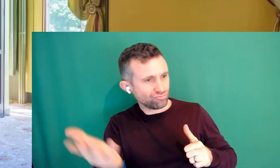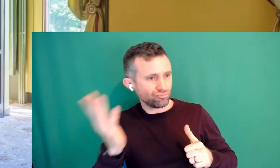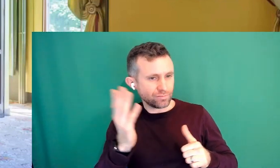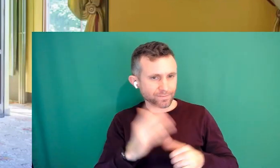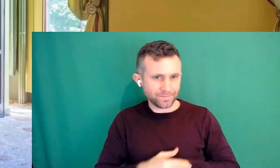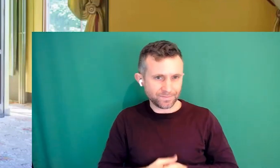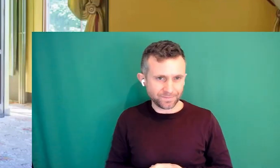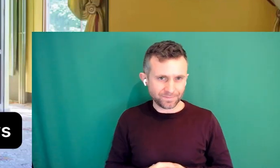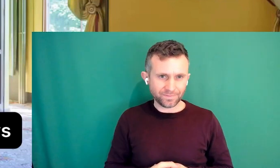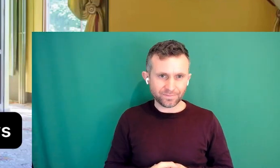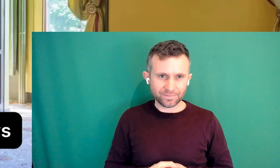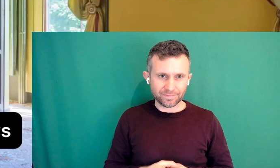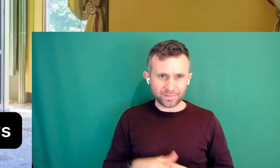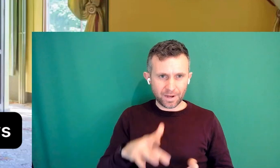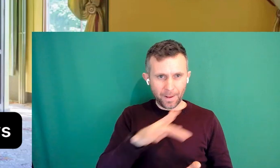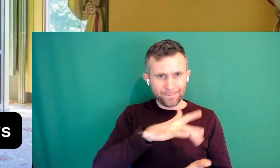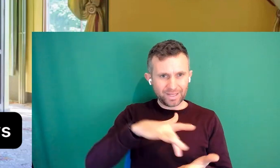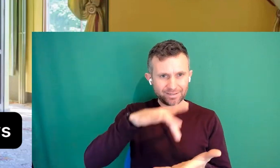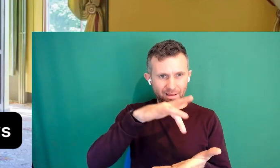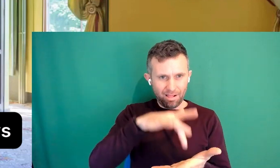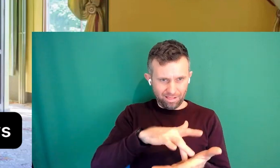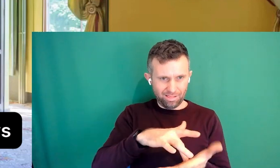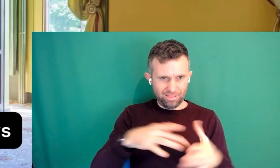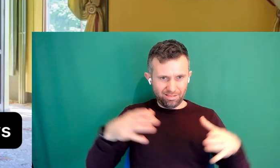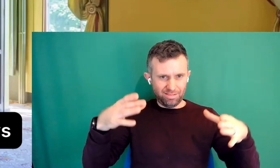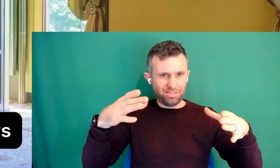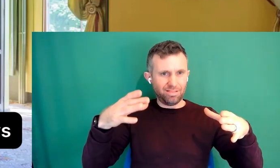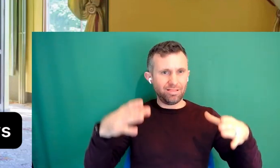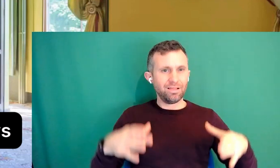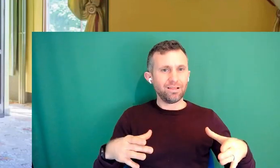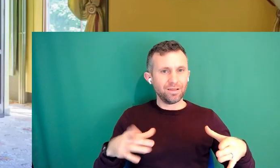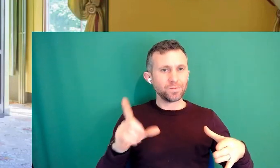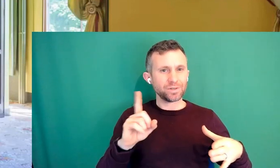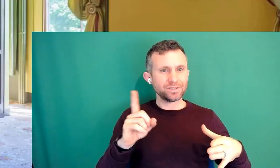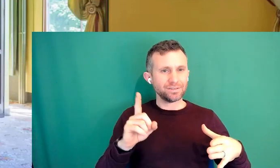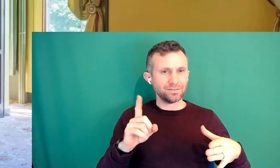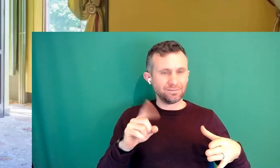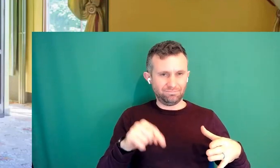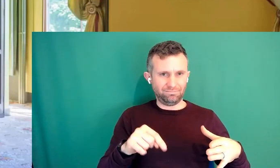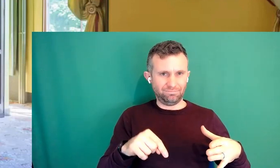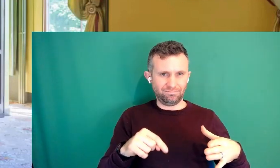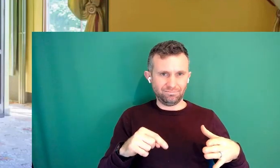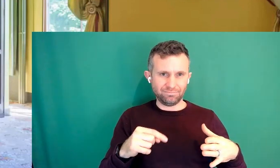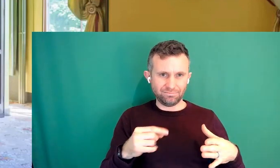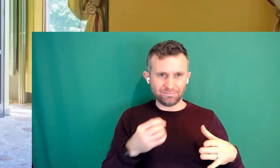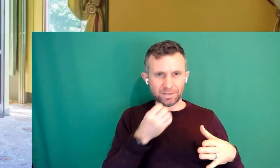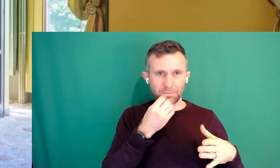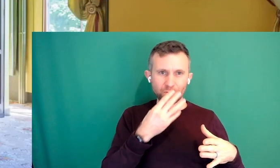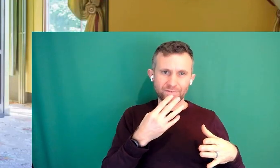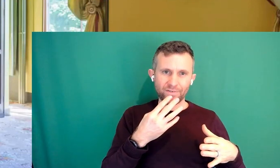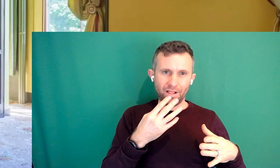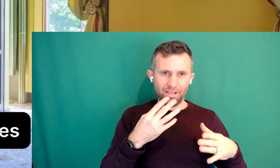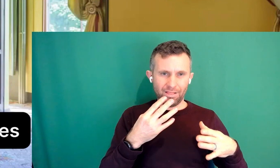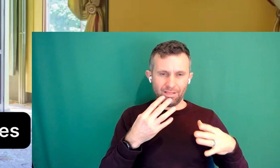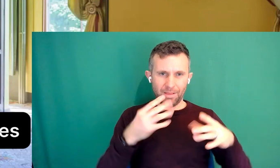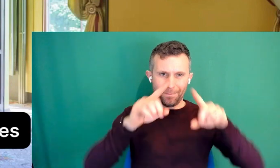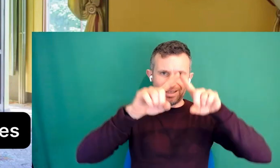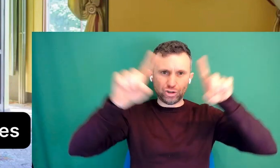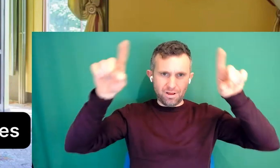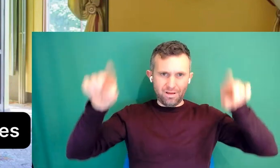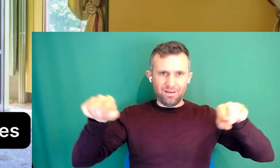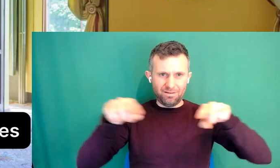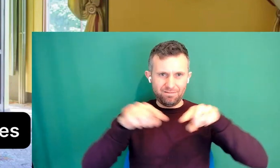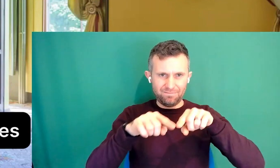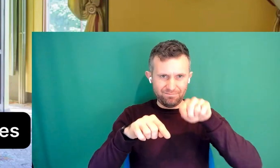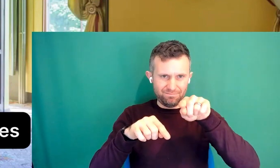so, made a small walkway running along the windows that can hold more objects, and repurposed the